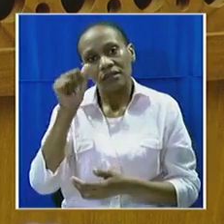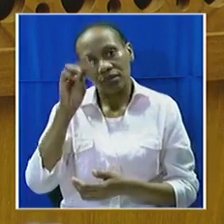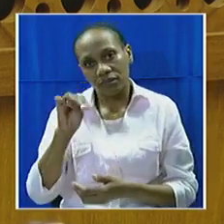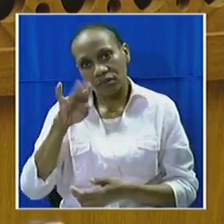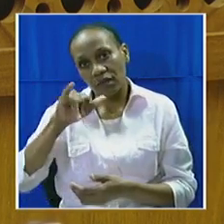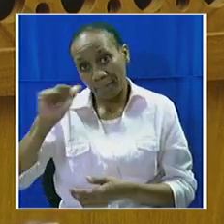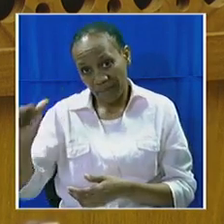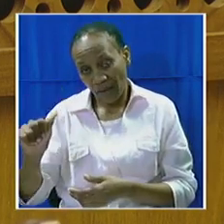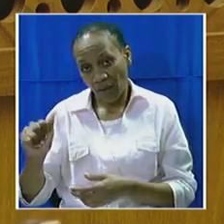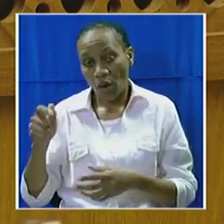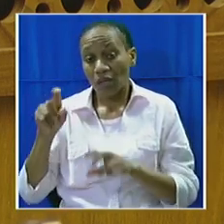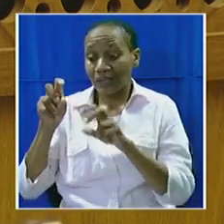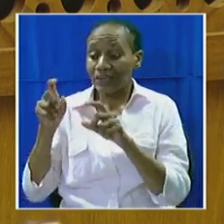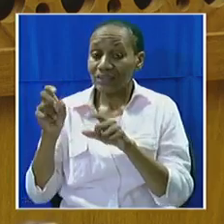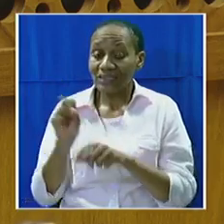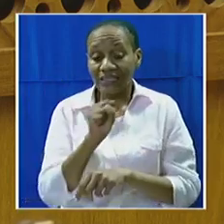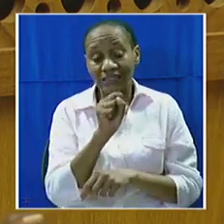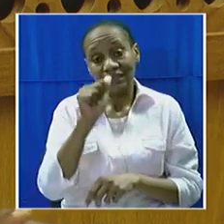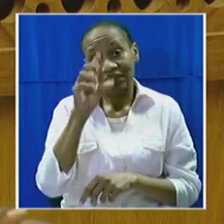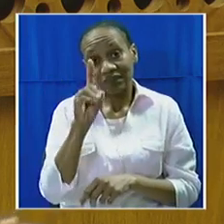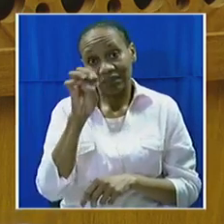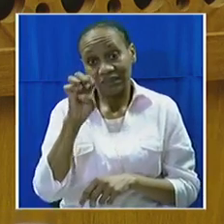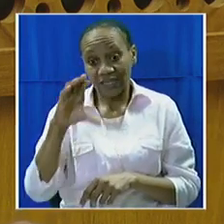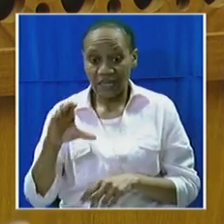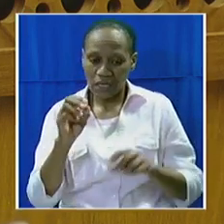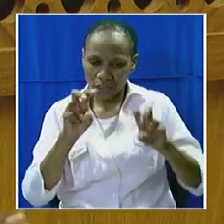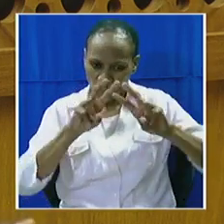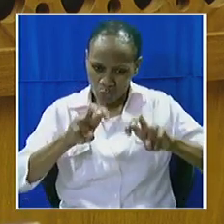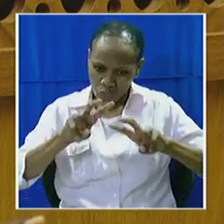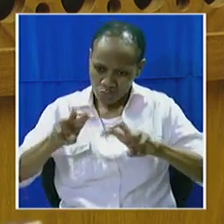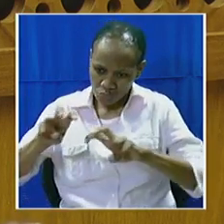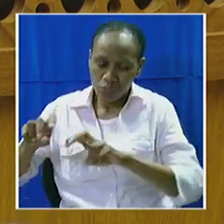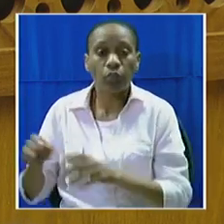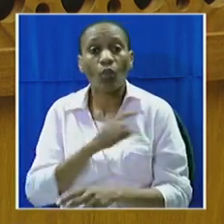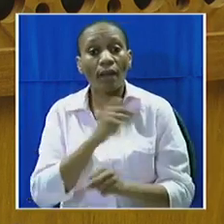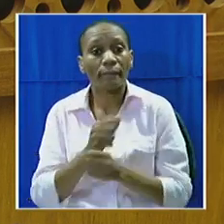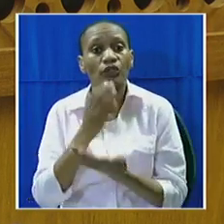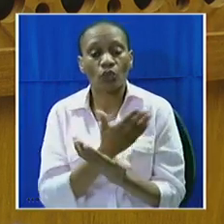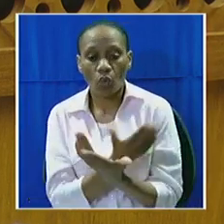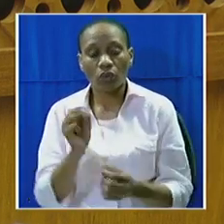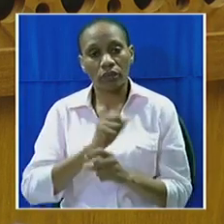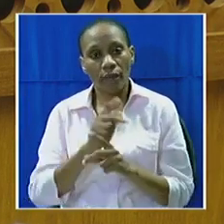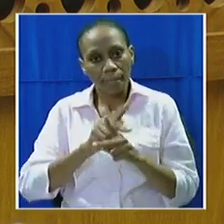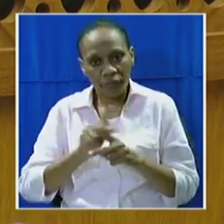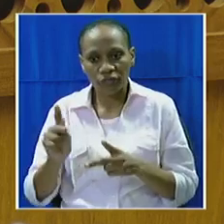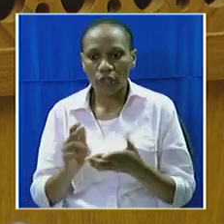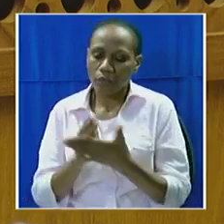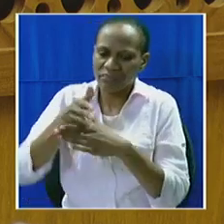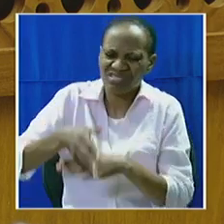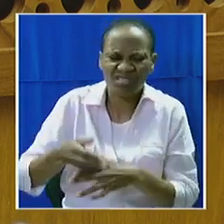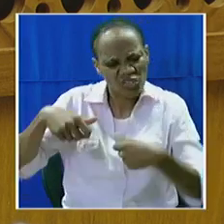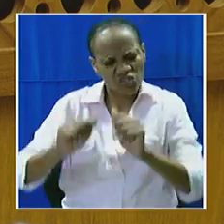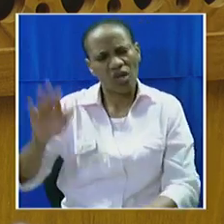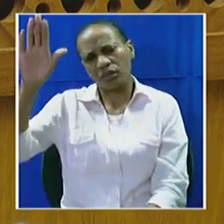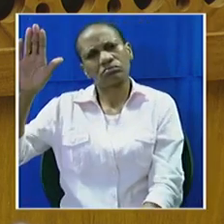diagnosis of COVID-19 in SADC across the continent, to facilitate community practice of clinicians, to share preparedness plans,